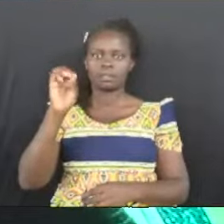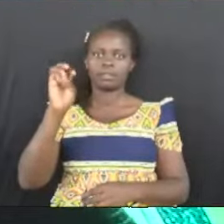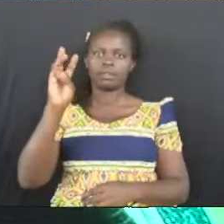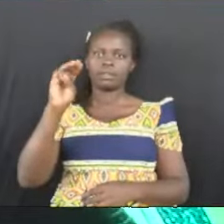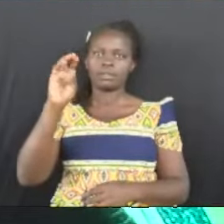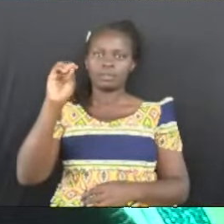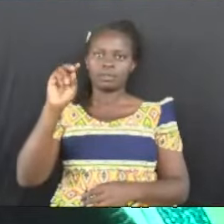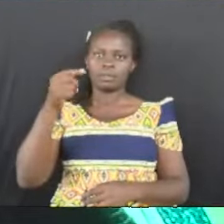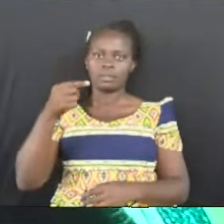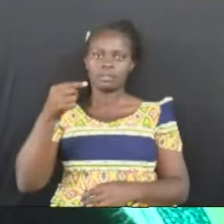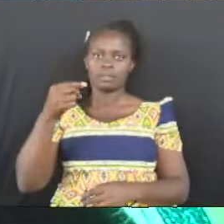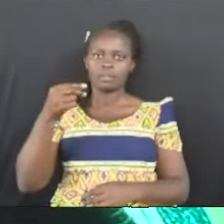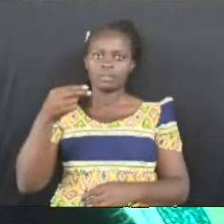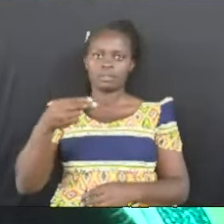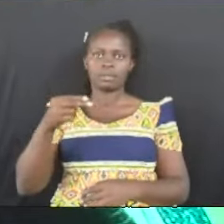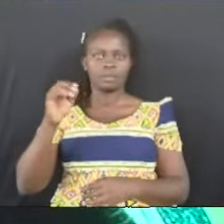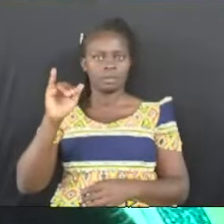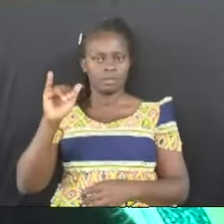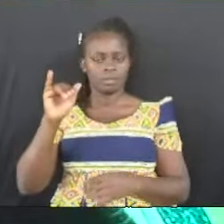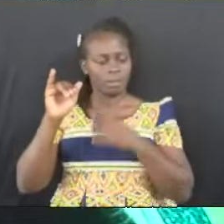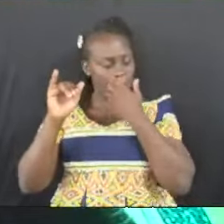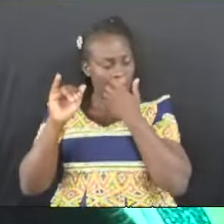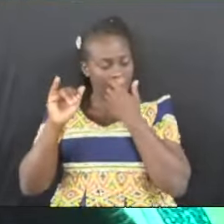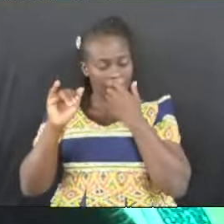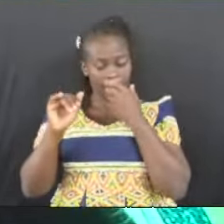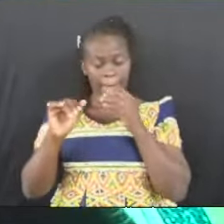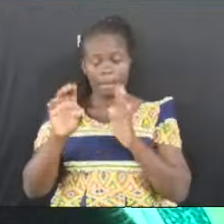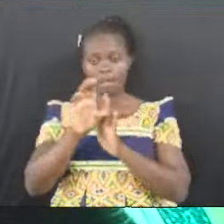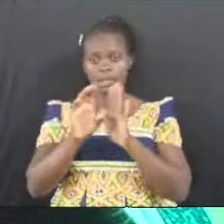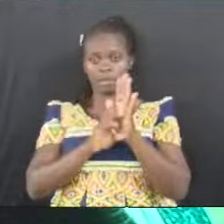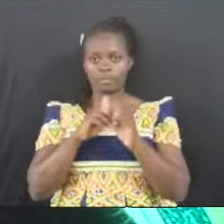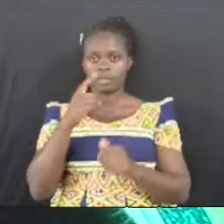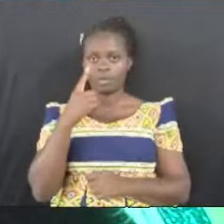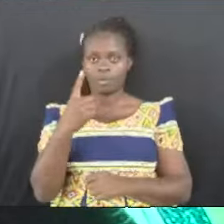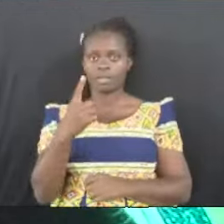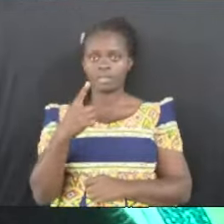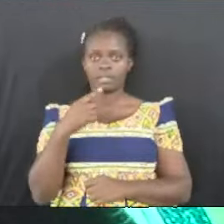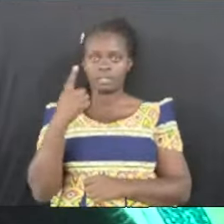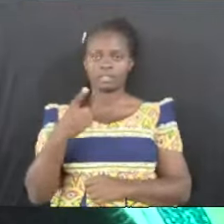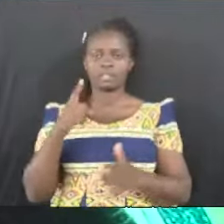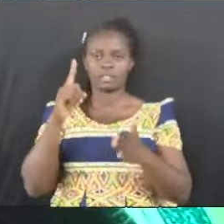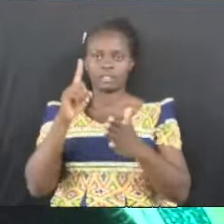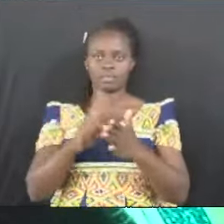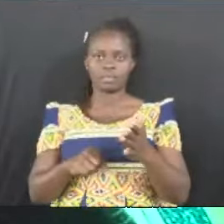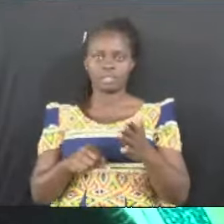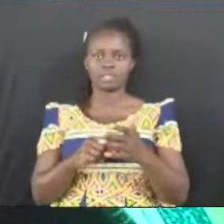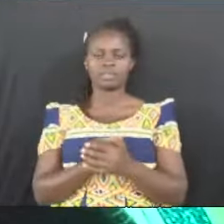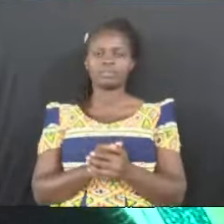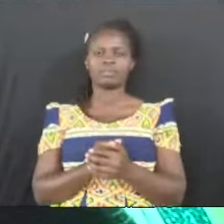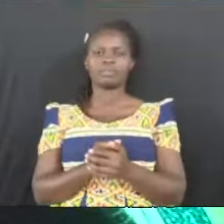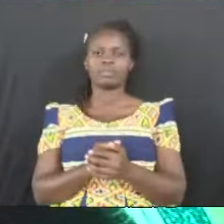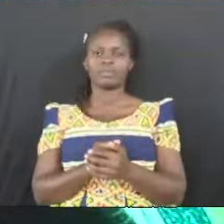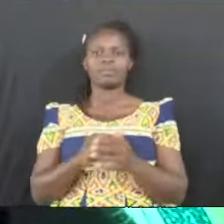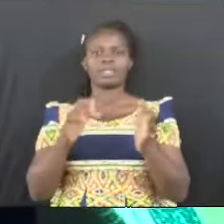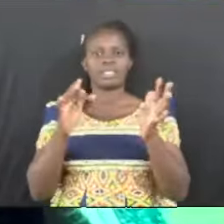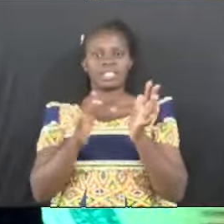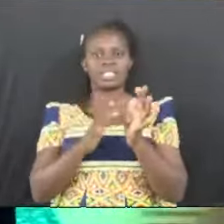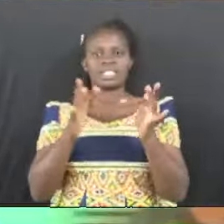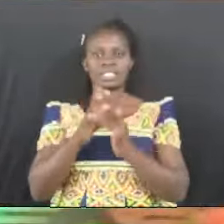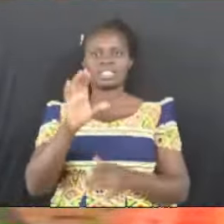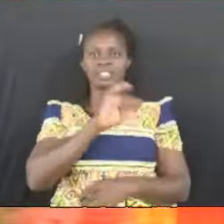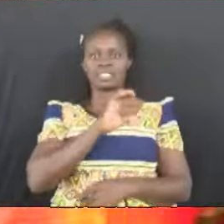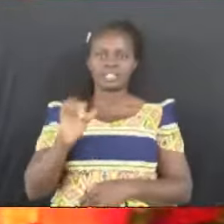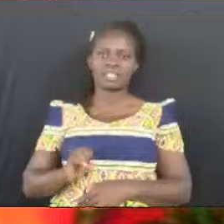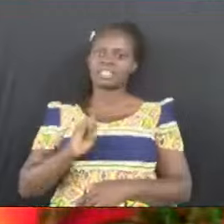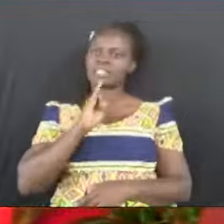commandment of God, our Savior, and of Christ Jesus, who is our hope. You know,